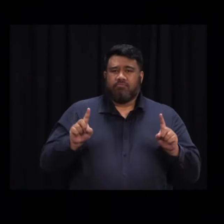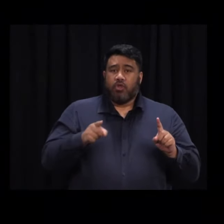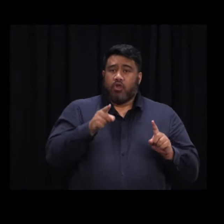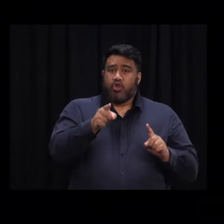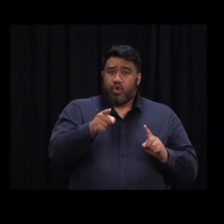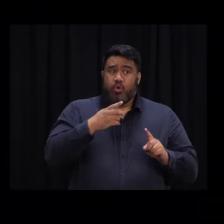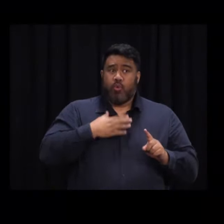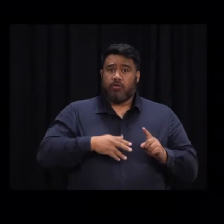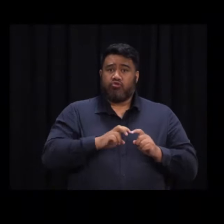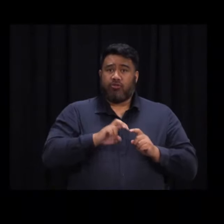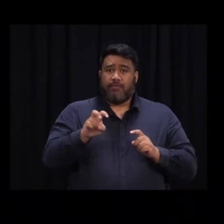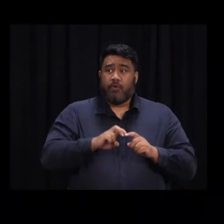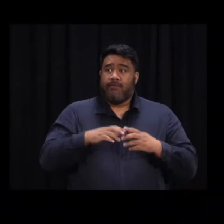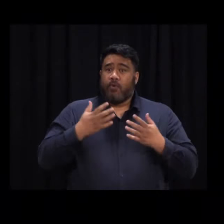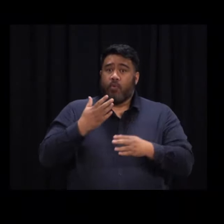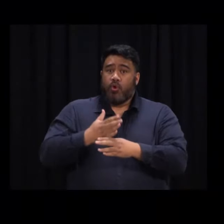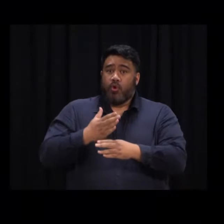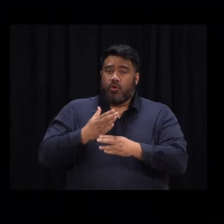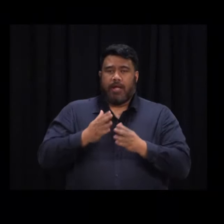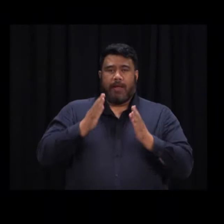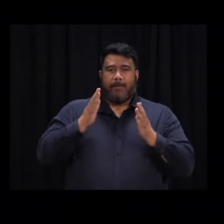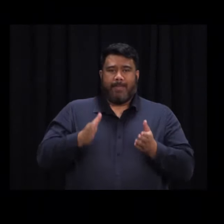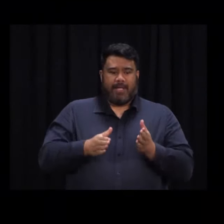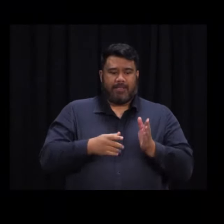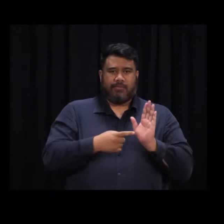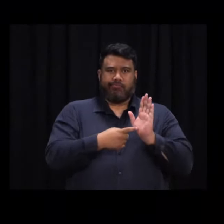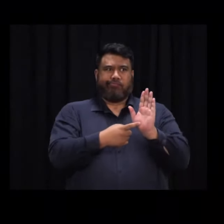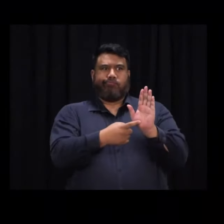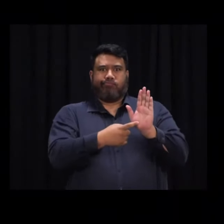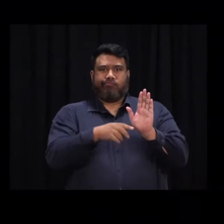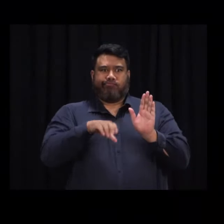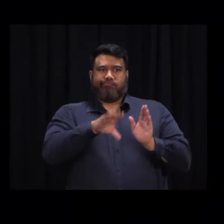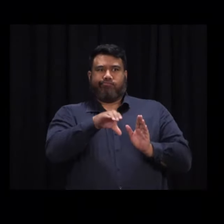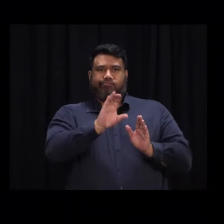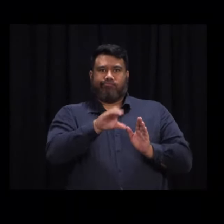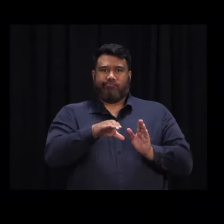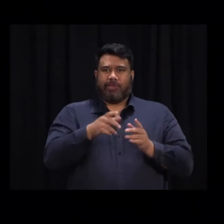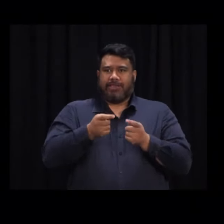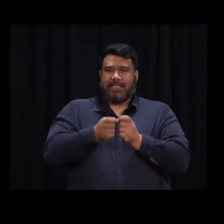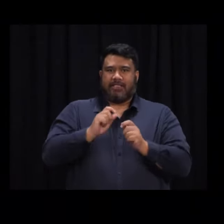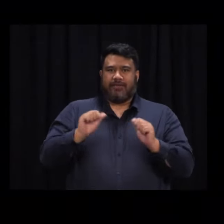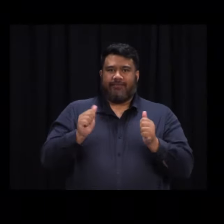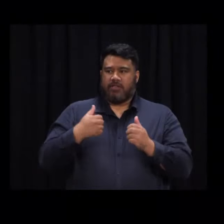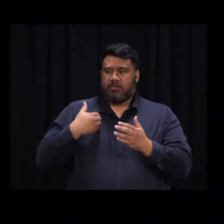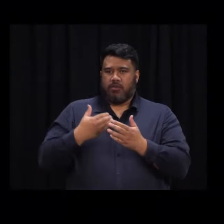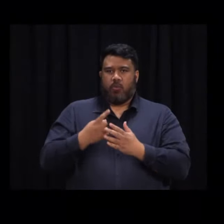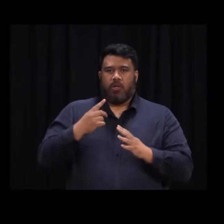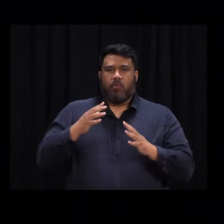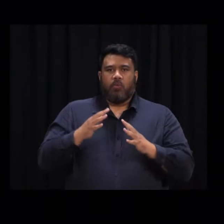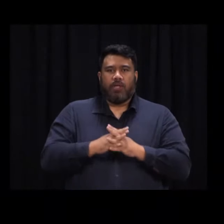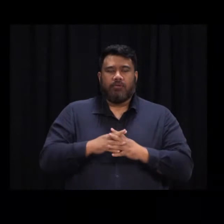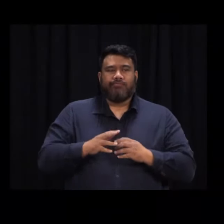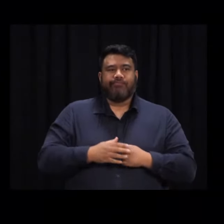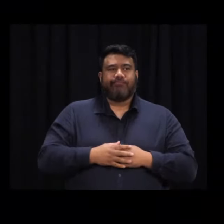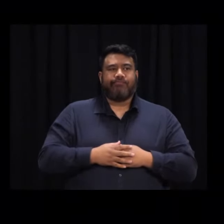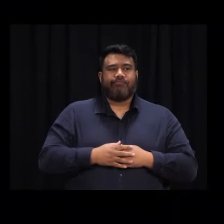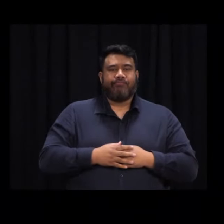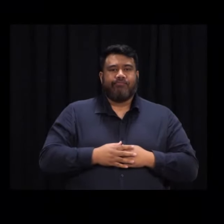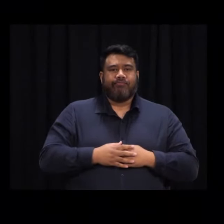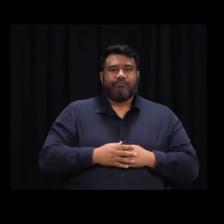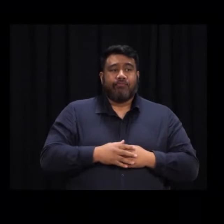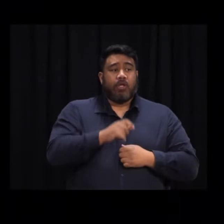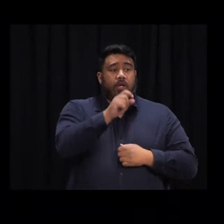a test in the last 7 days. Again, this is for travel over the boundary. The rules are different for people permitted to travel for personal reasons.